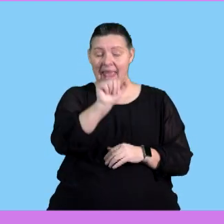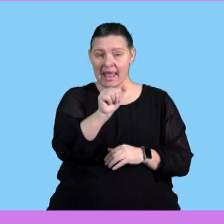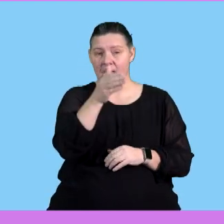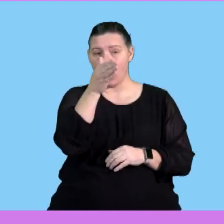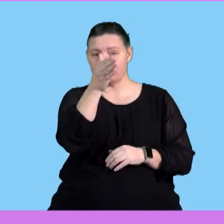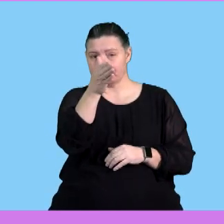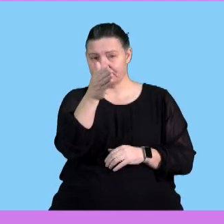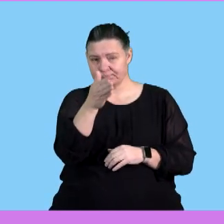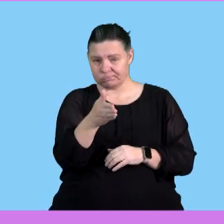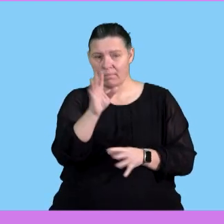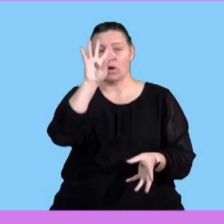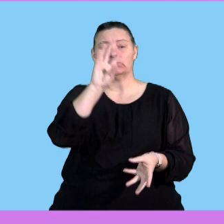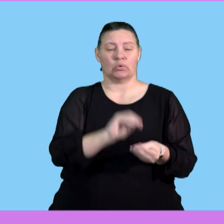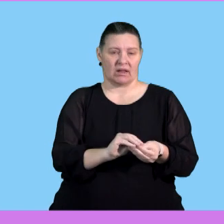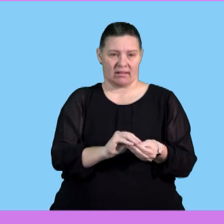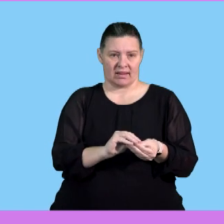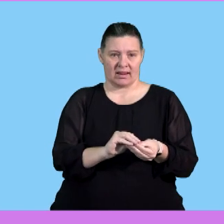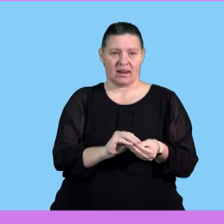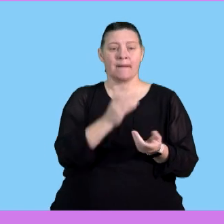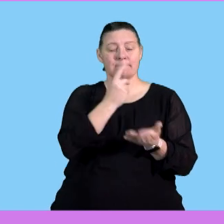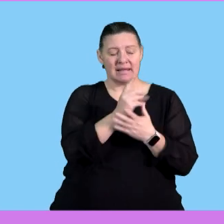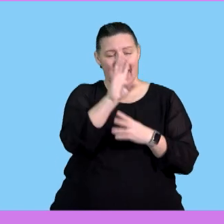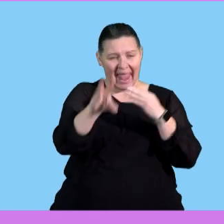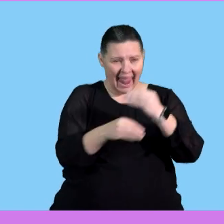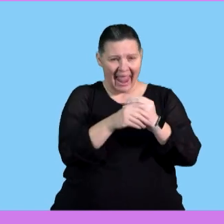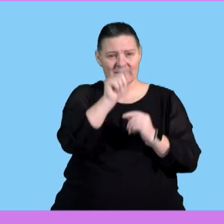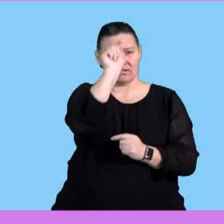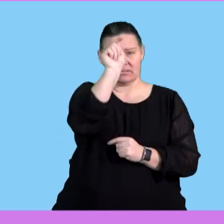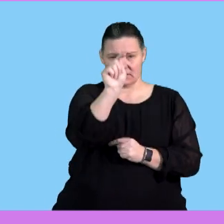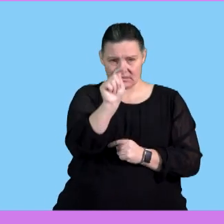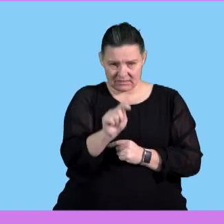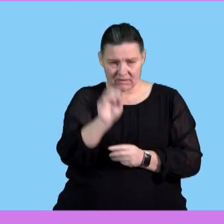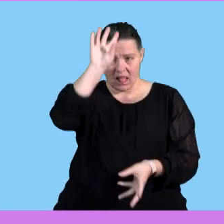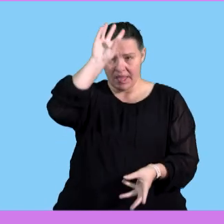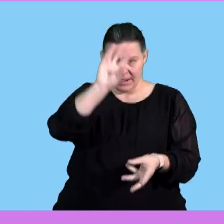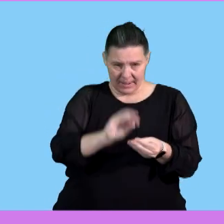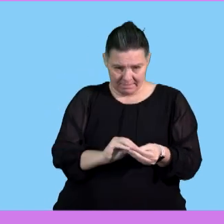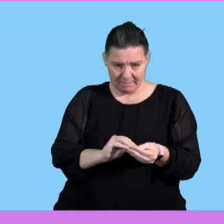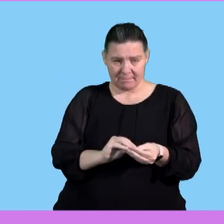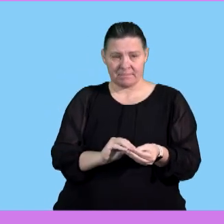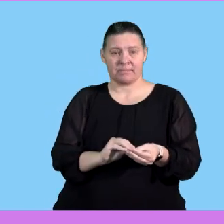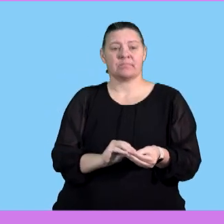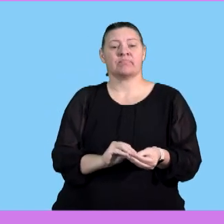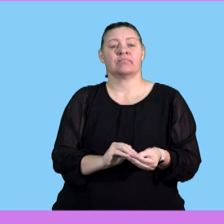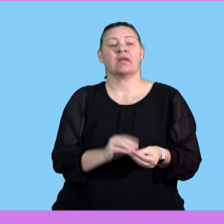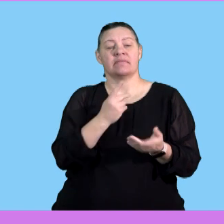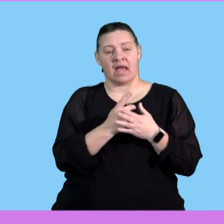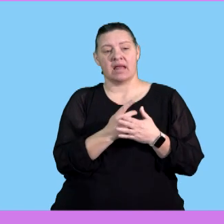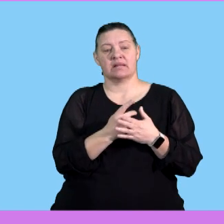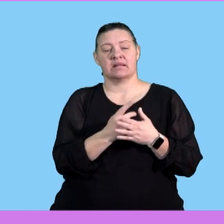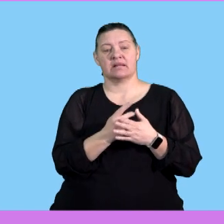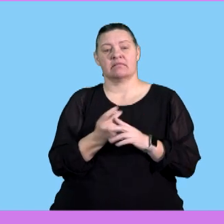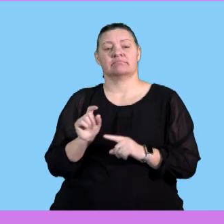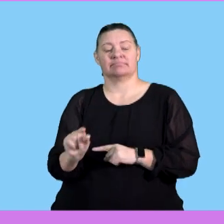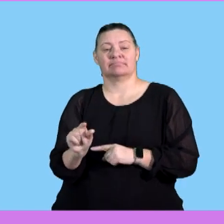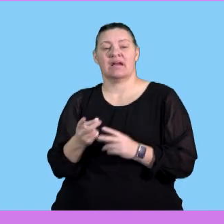A appears to be the total, meaning we need to add all these values in order for us to have the